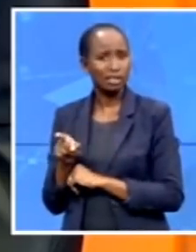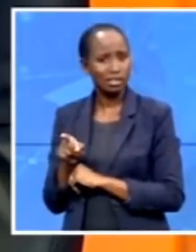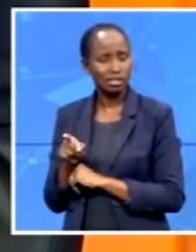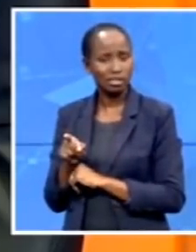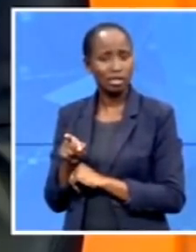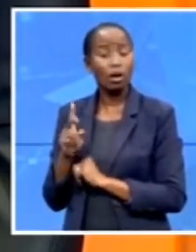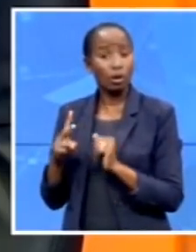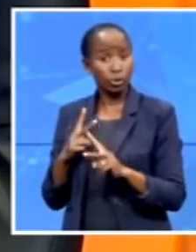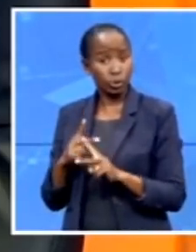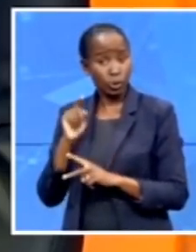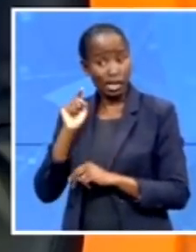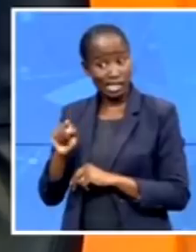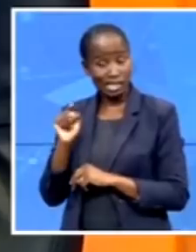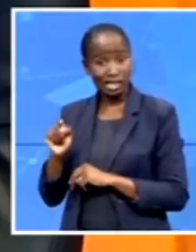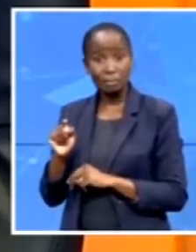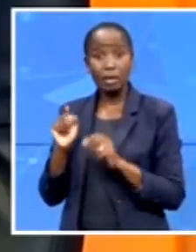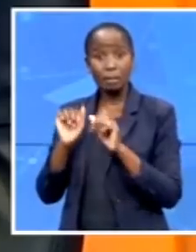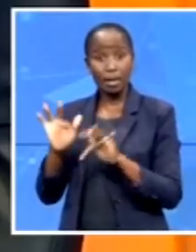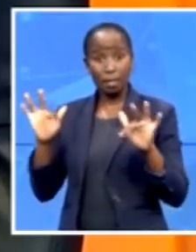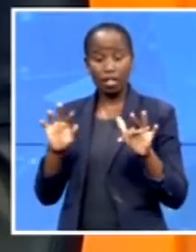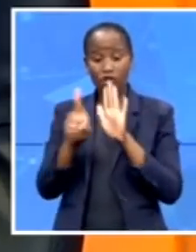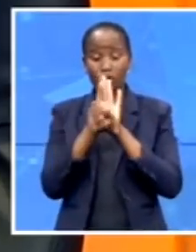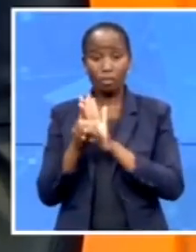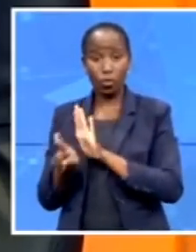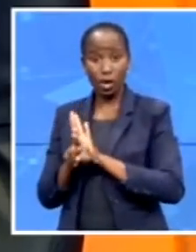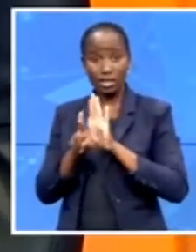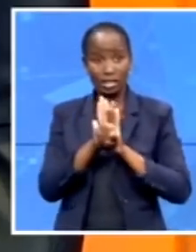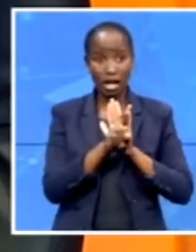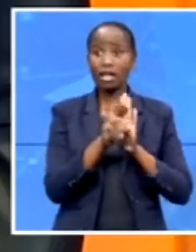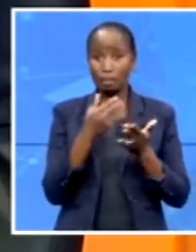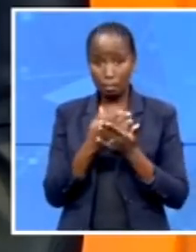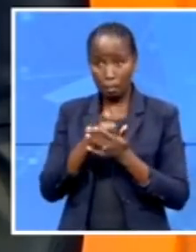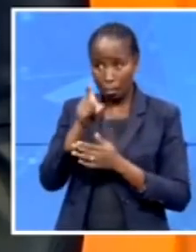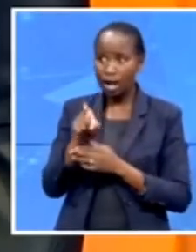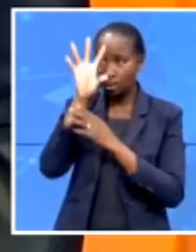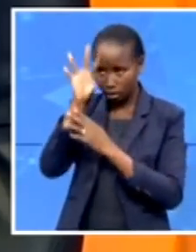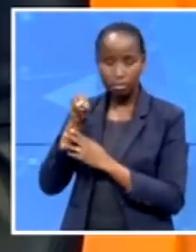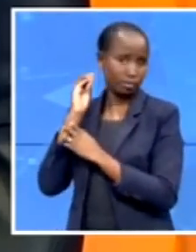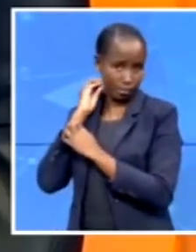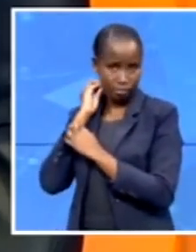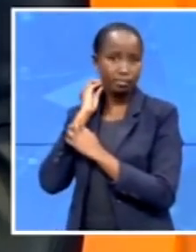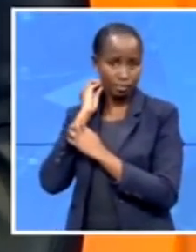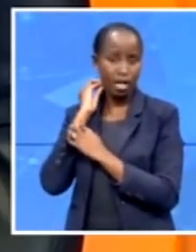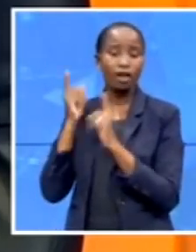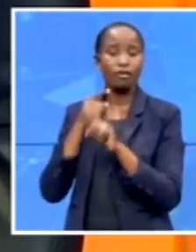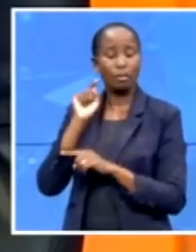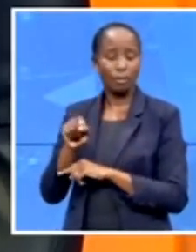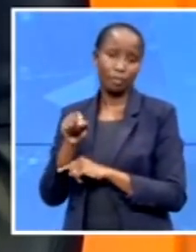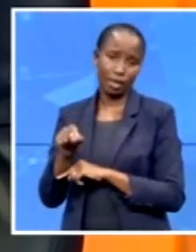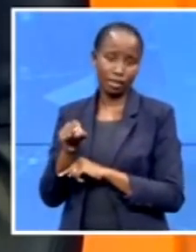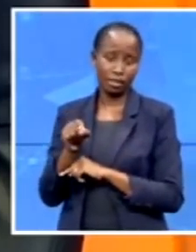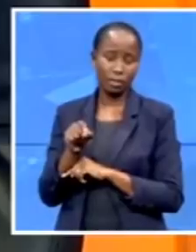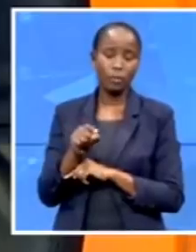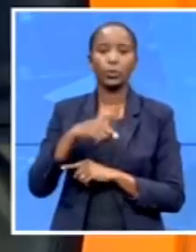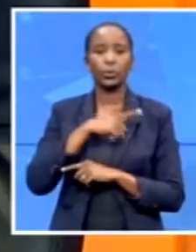representatives cannot actually take note of those kind of organized formations, especially when it is affecting the voter turnout